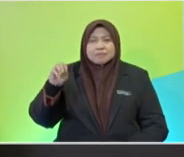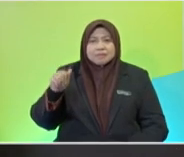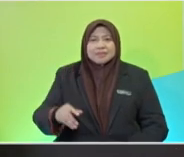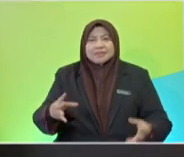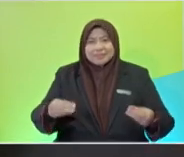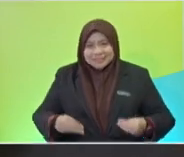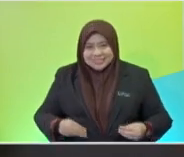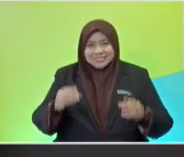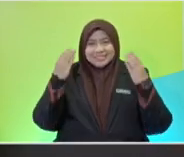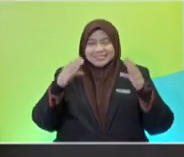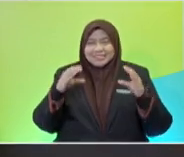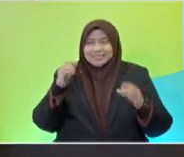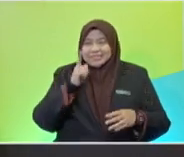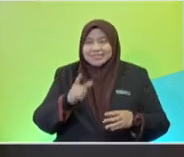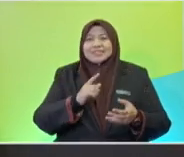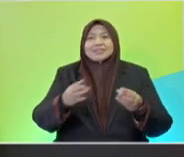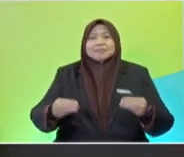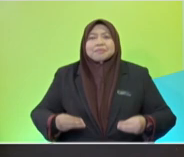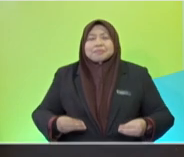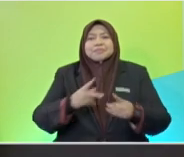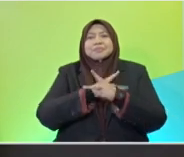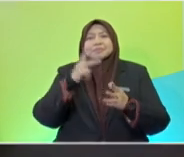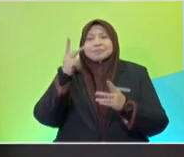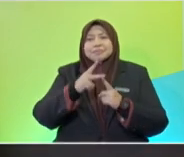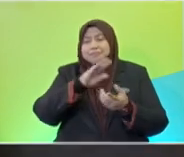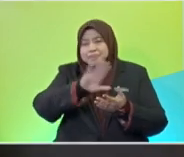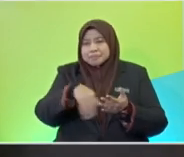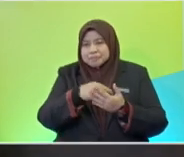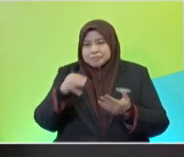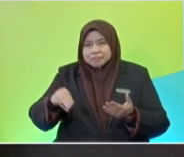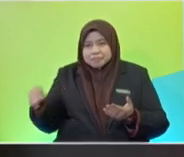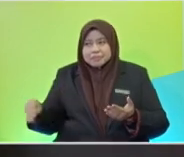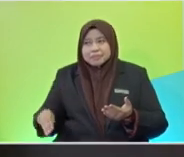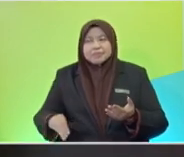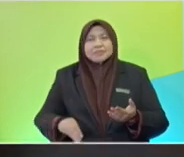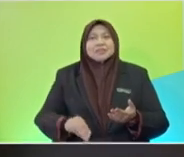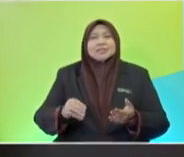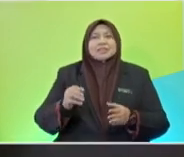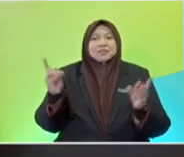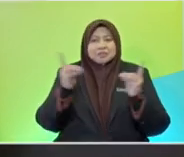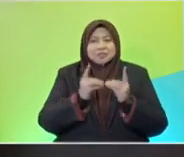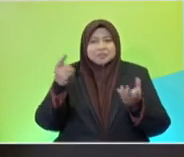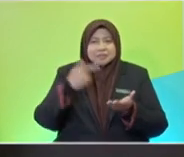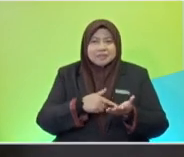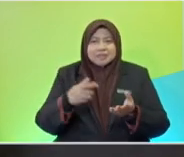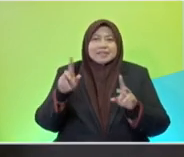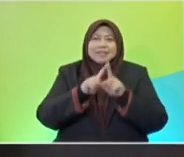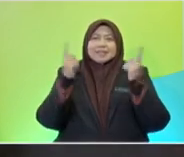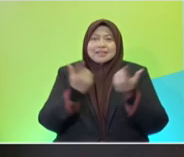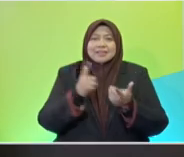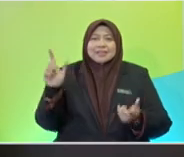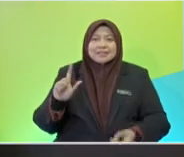our sign language interpreter. And thank you to all who's watching right now. Hopefully it's been beneficial to all of you, and we'll see you in our next class. Till then, take care and